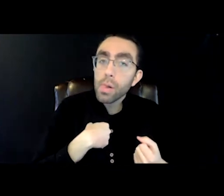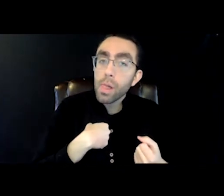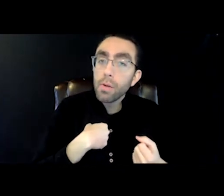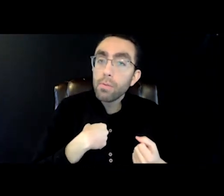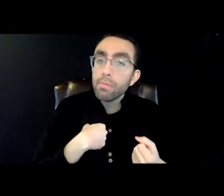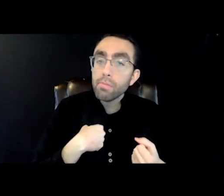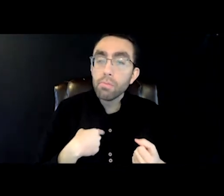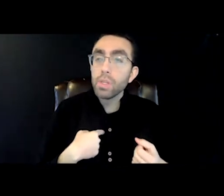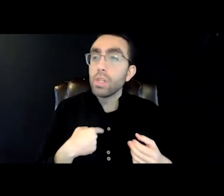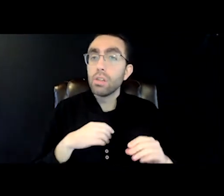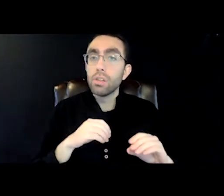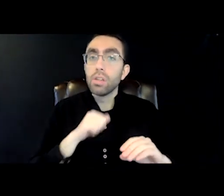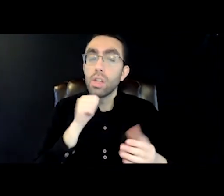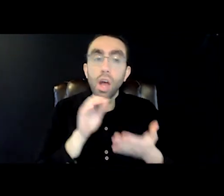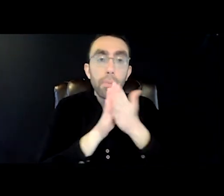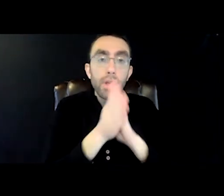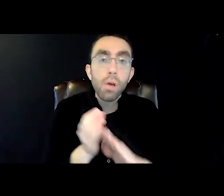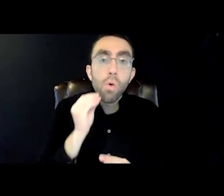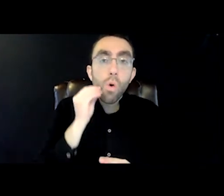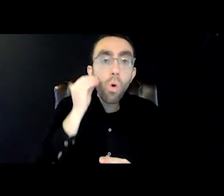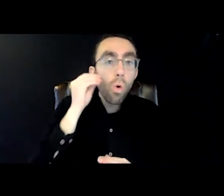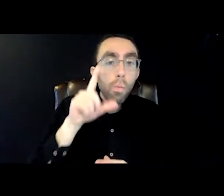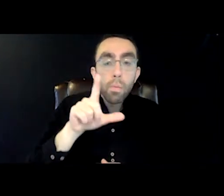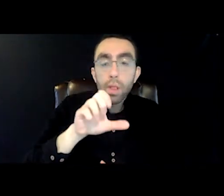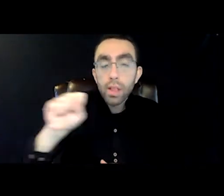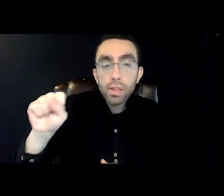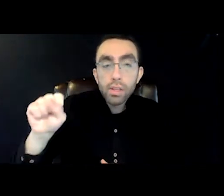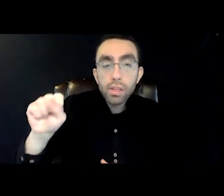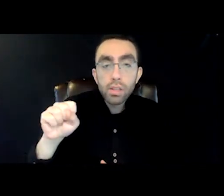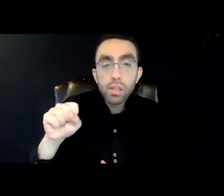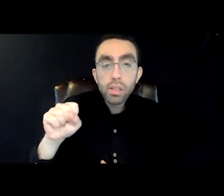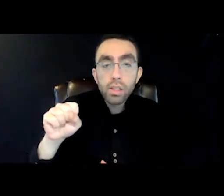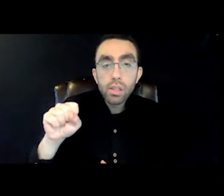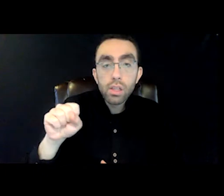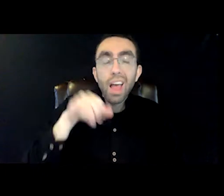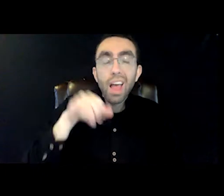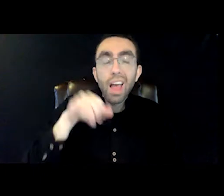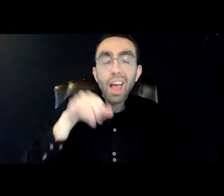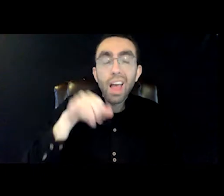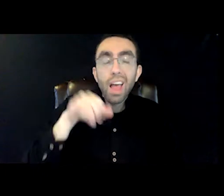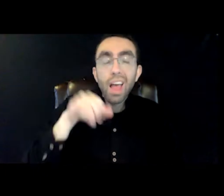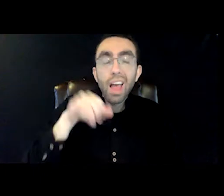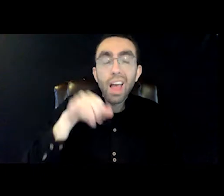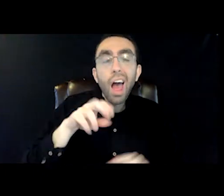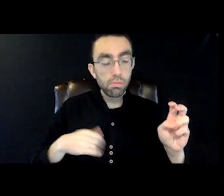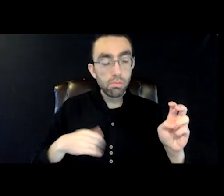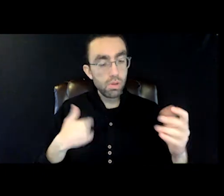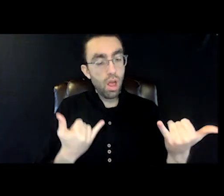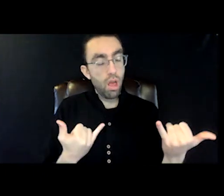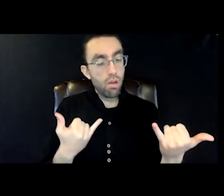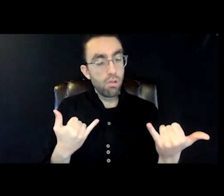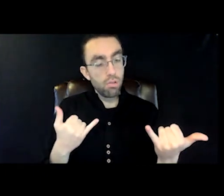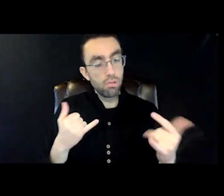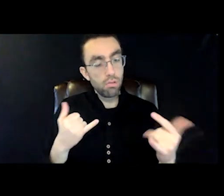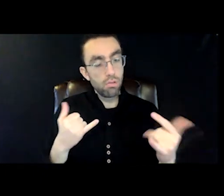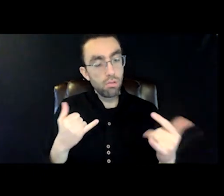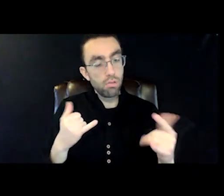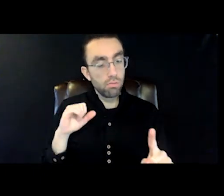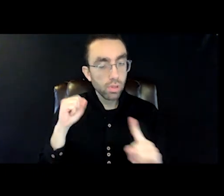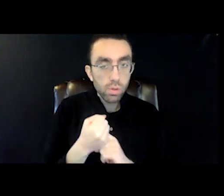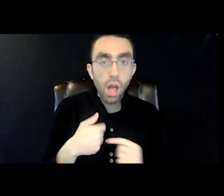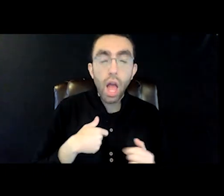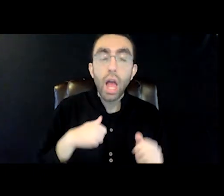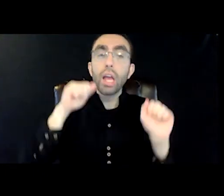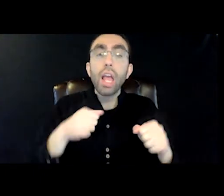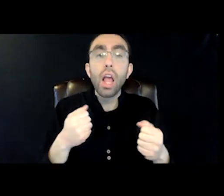and I was able to, in some ways, that enabled me to have this, be in this situation now where I can speak and I can have access, right?